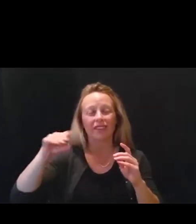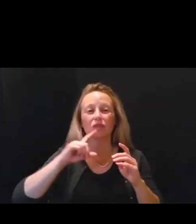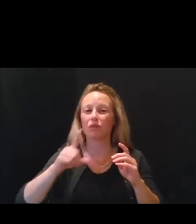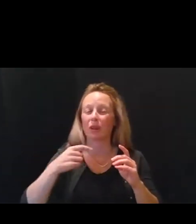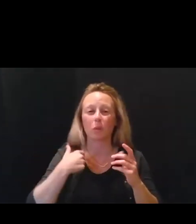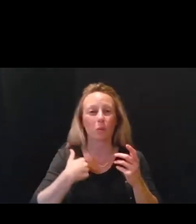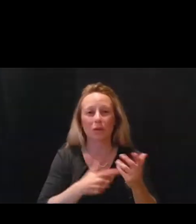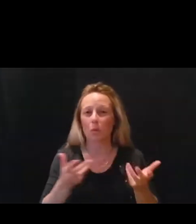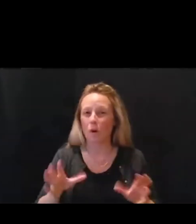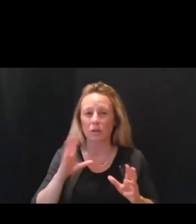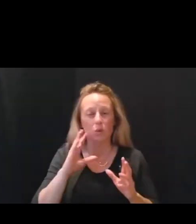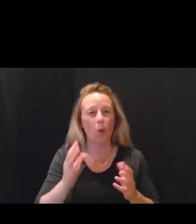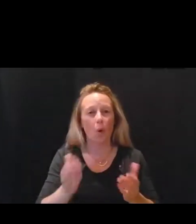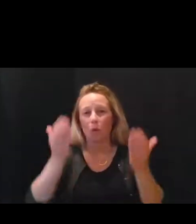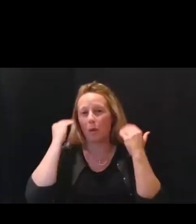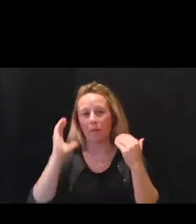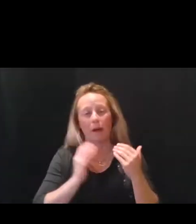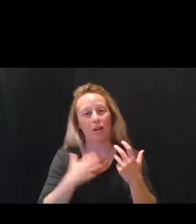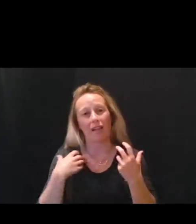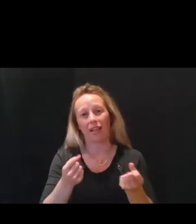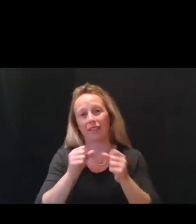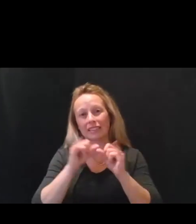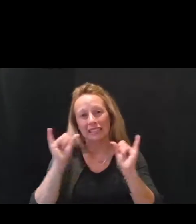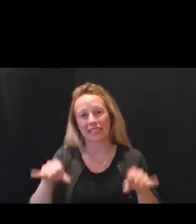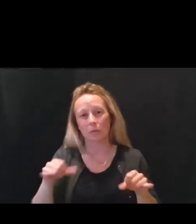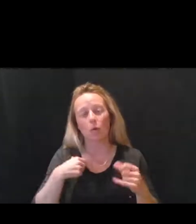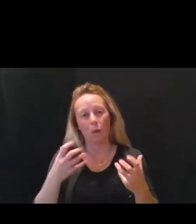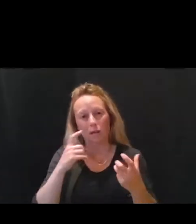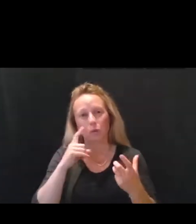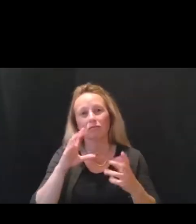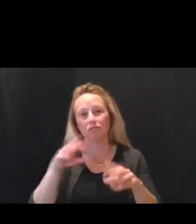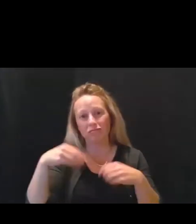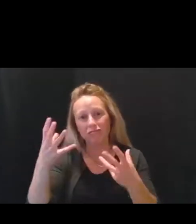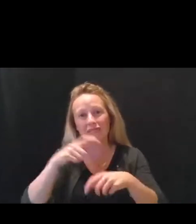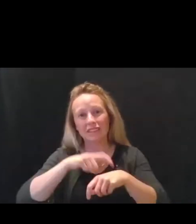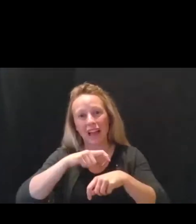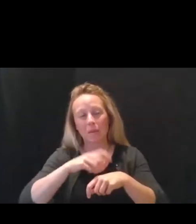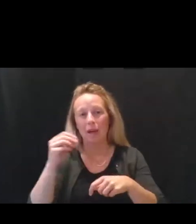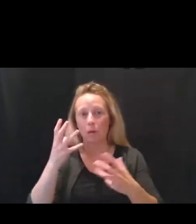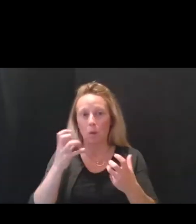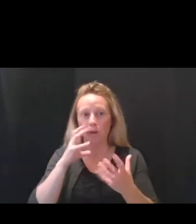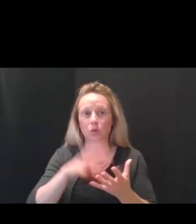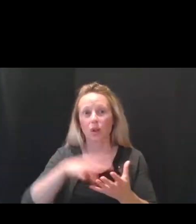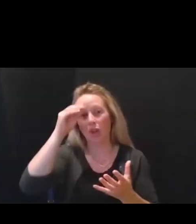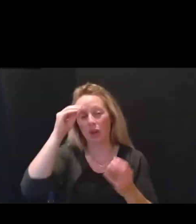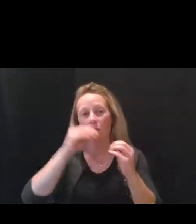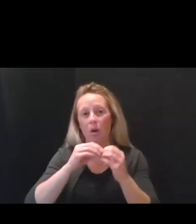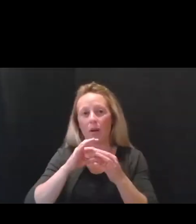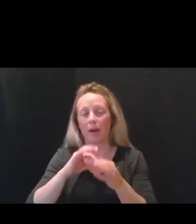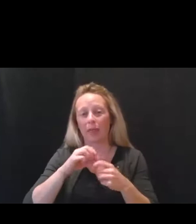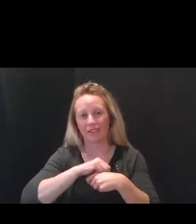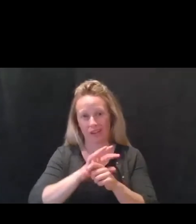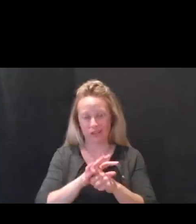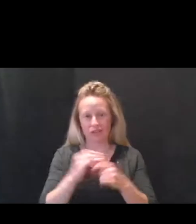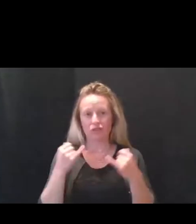systems. We want to give time. We also want to learn more about this virus as we go forward. At this time,